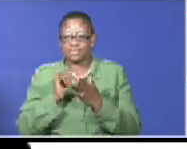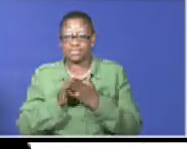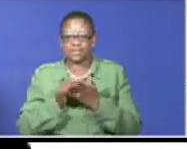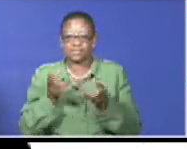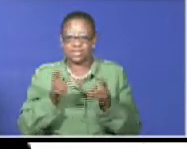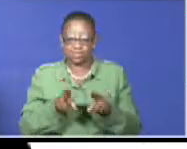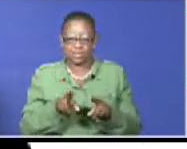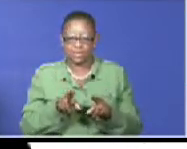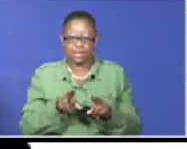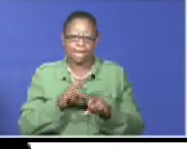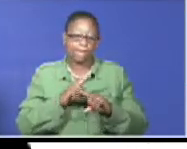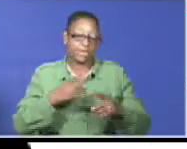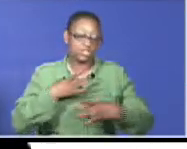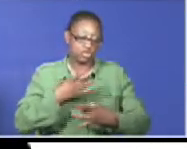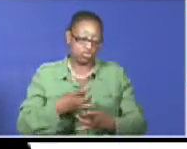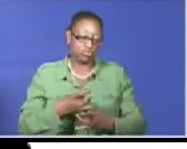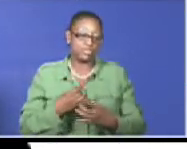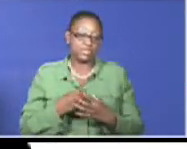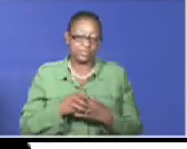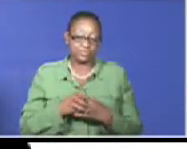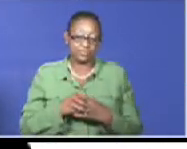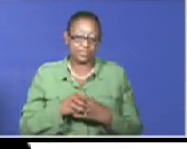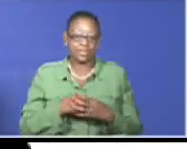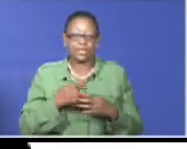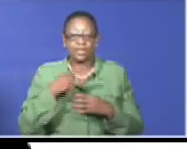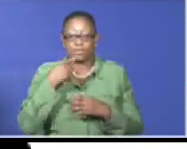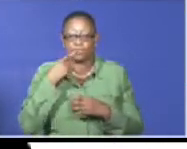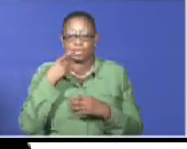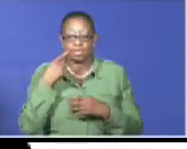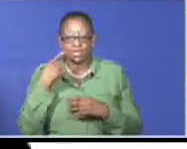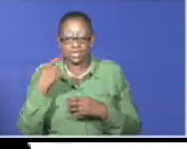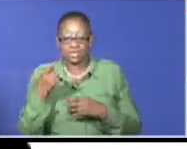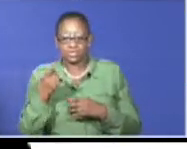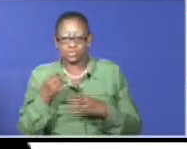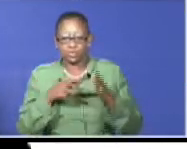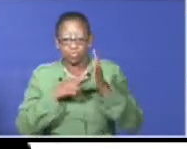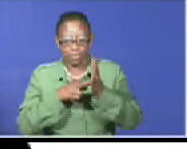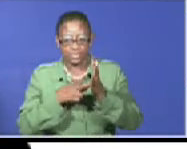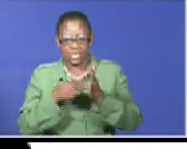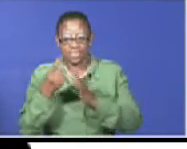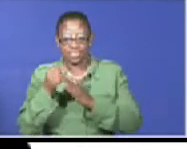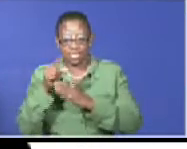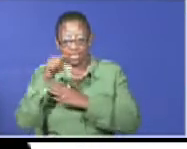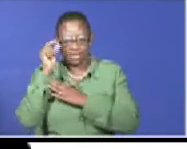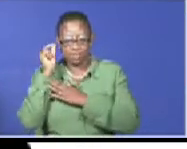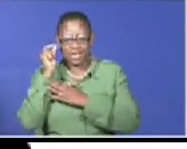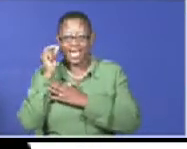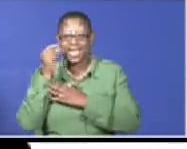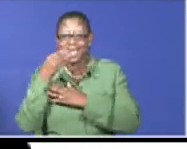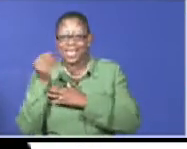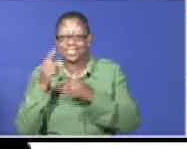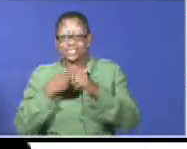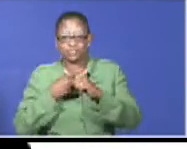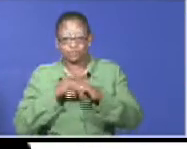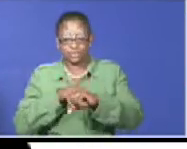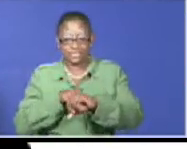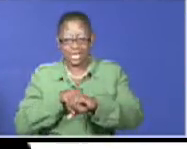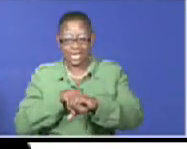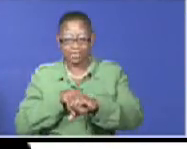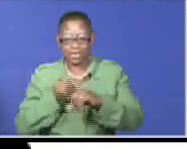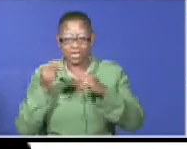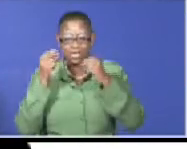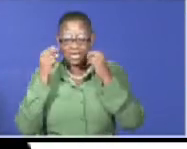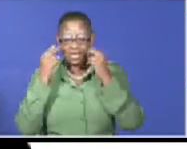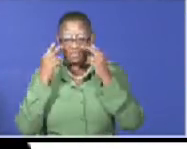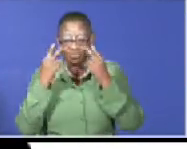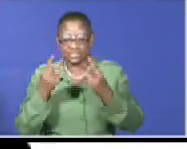Mr. Miller, because I serve on the committee representing the government, and that's the first time I'd seen, in fact